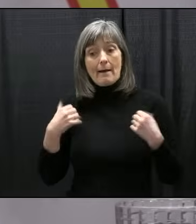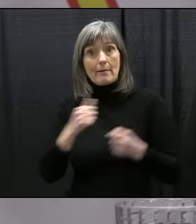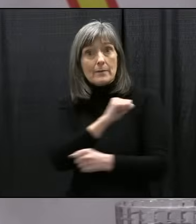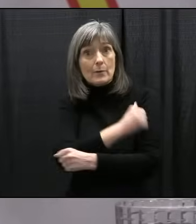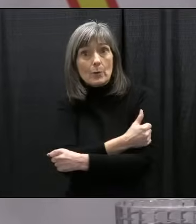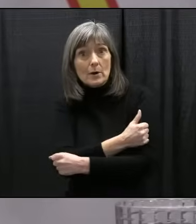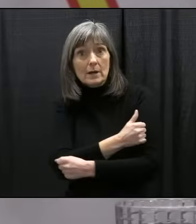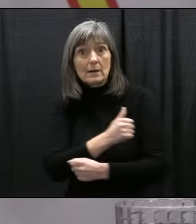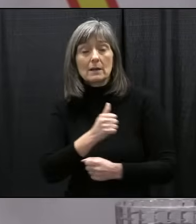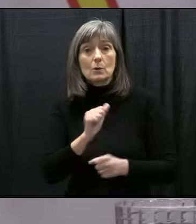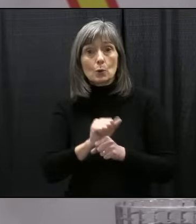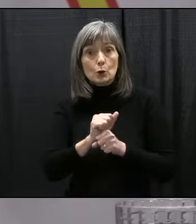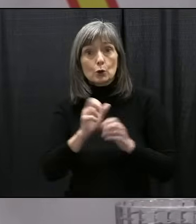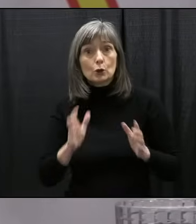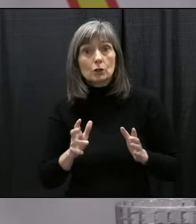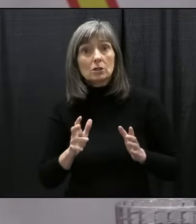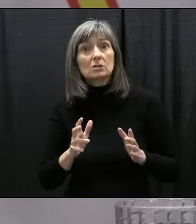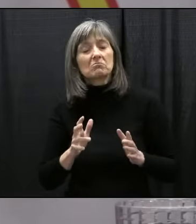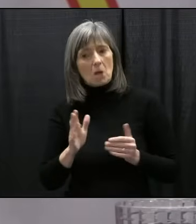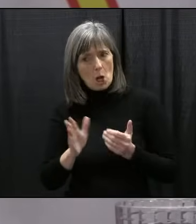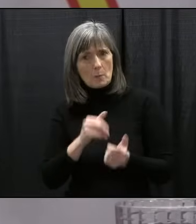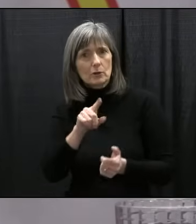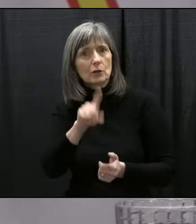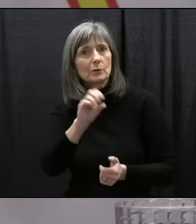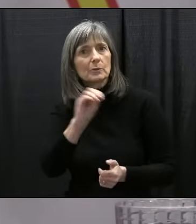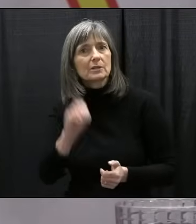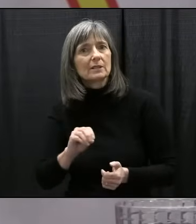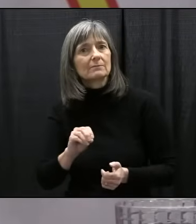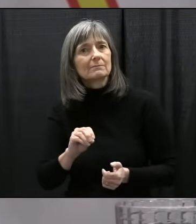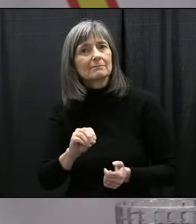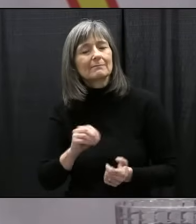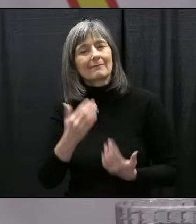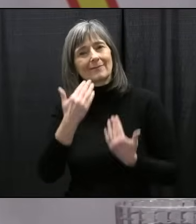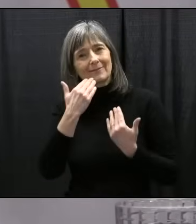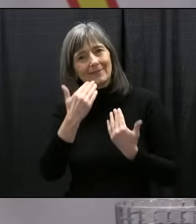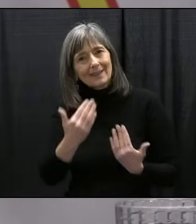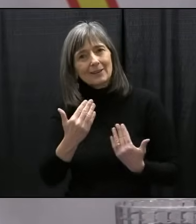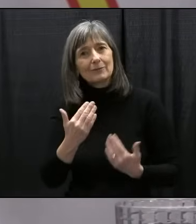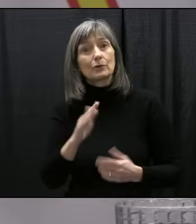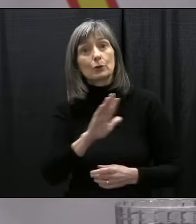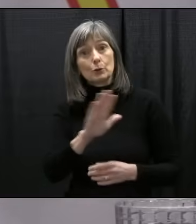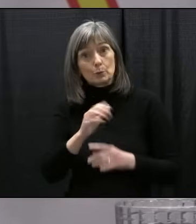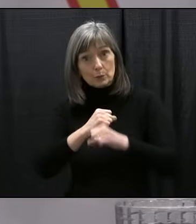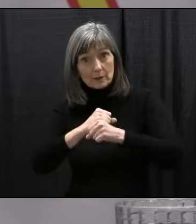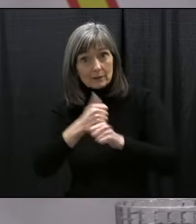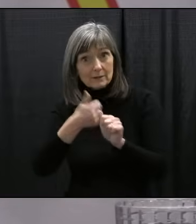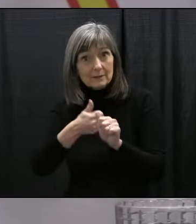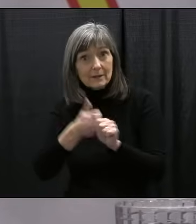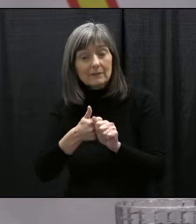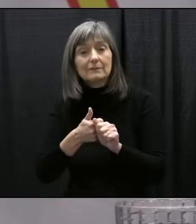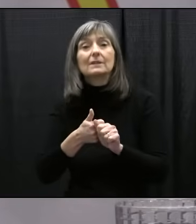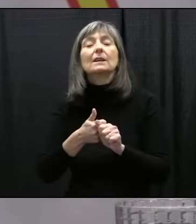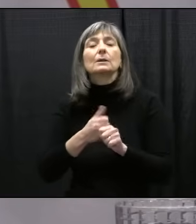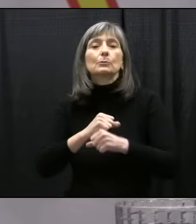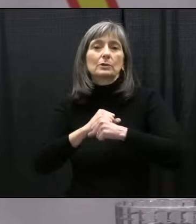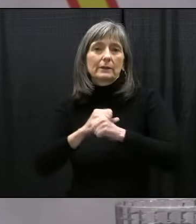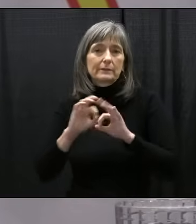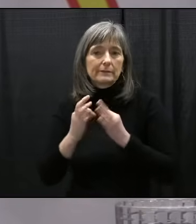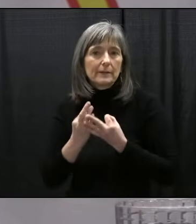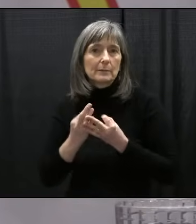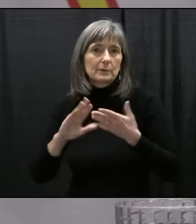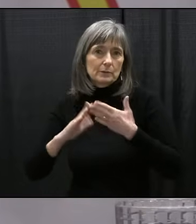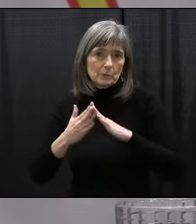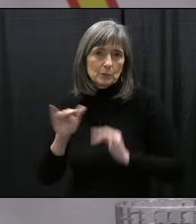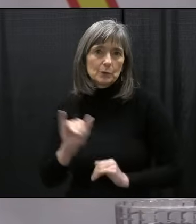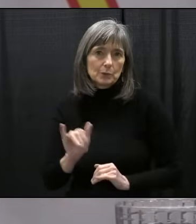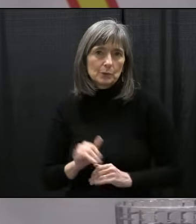well. Thank you, Newfoundland and Labrador, for doing your part, not just to protect yourselves, but to protect your loved ones and your